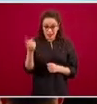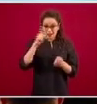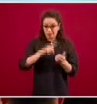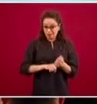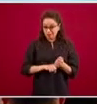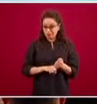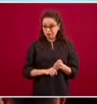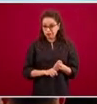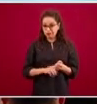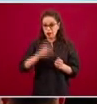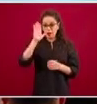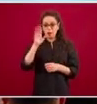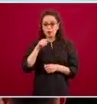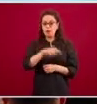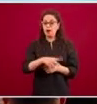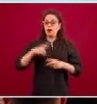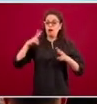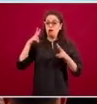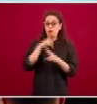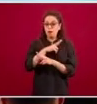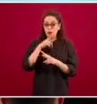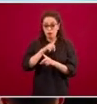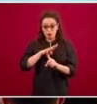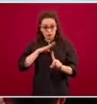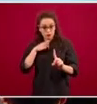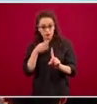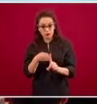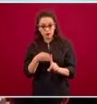respiratory infection.